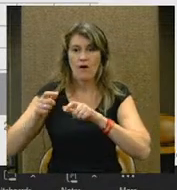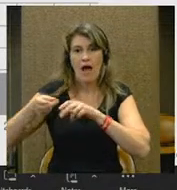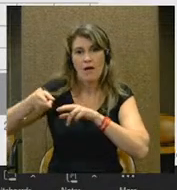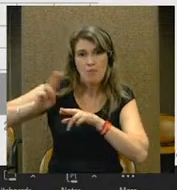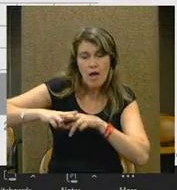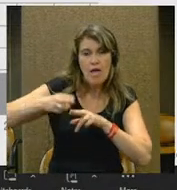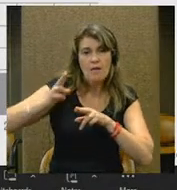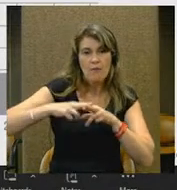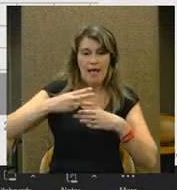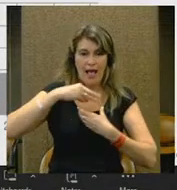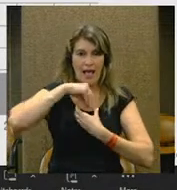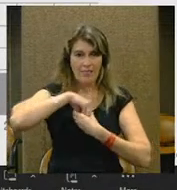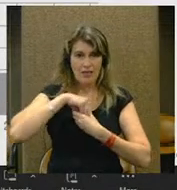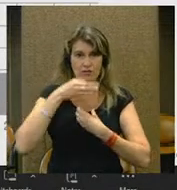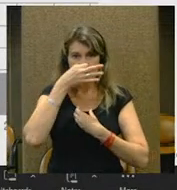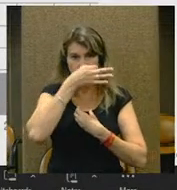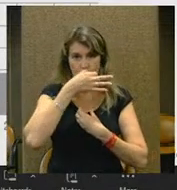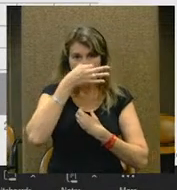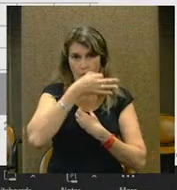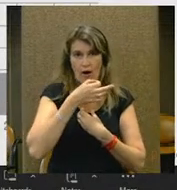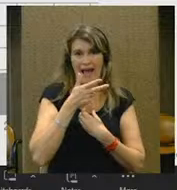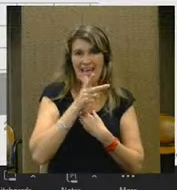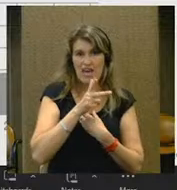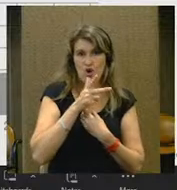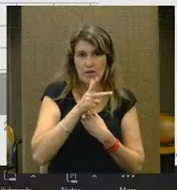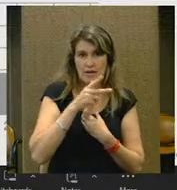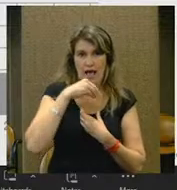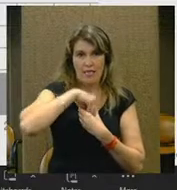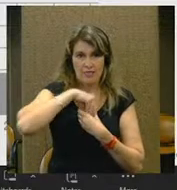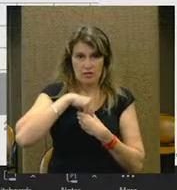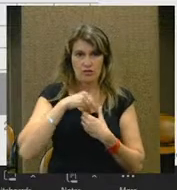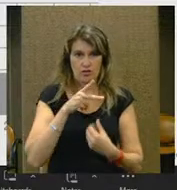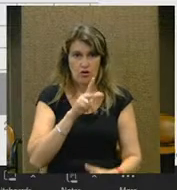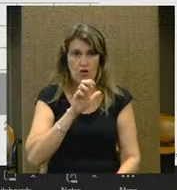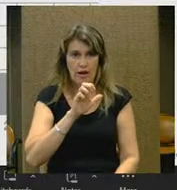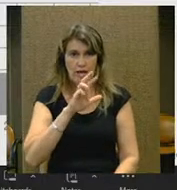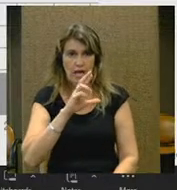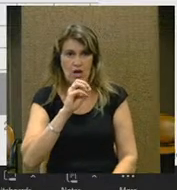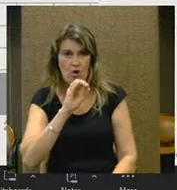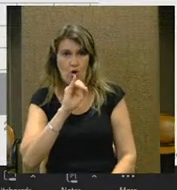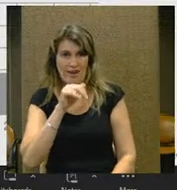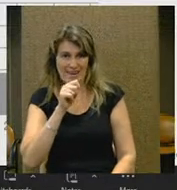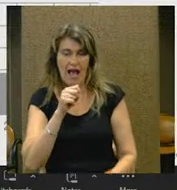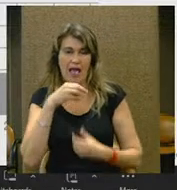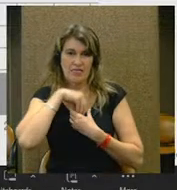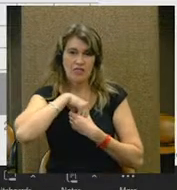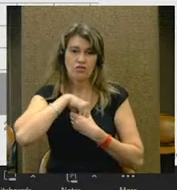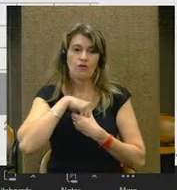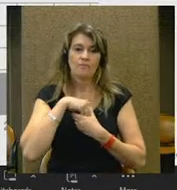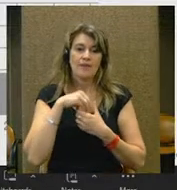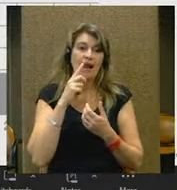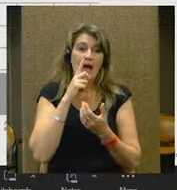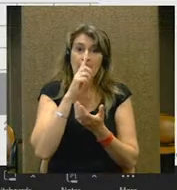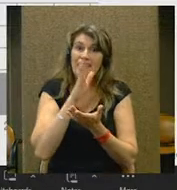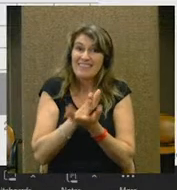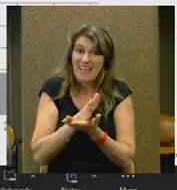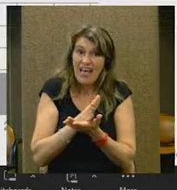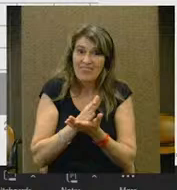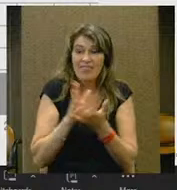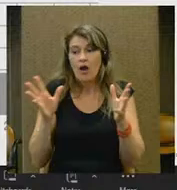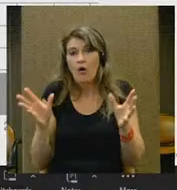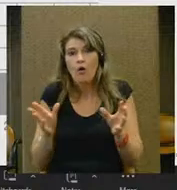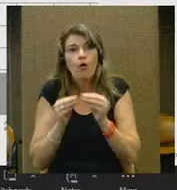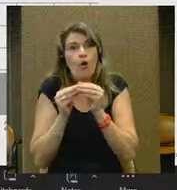of that 13, 14,000, more than half of them also had fentanyl in their system when they died. And if you look below that